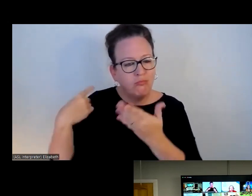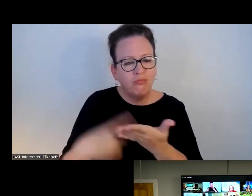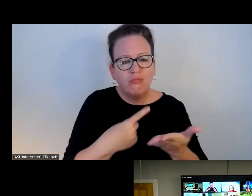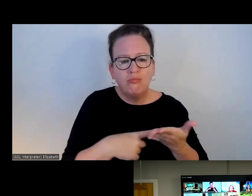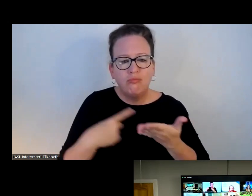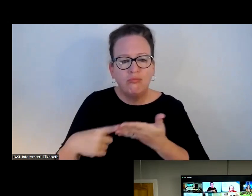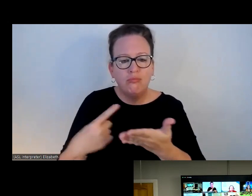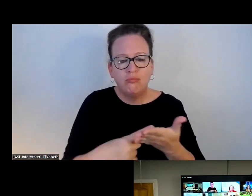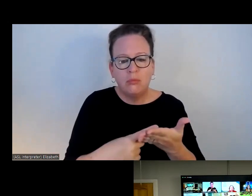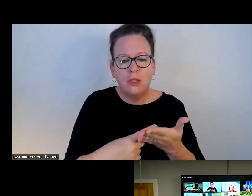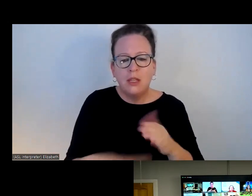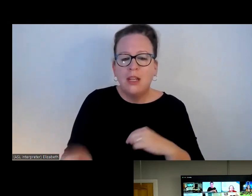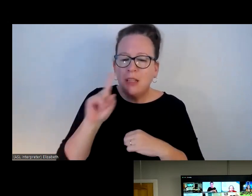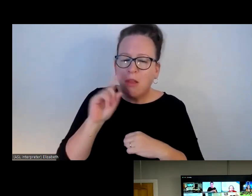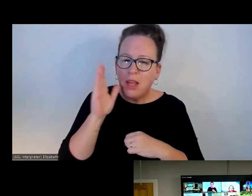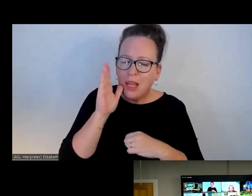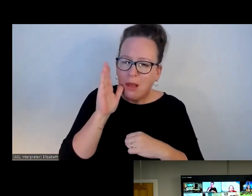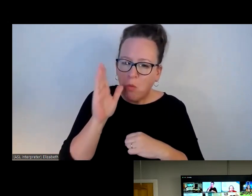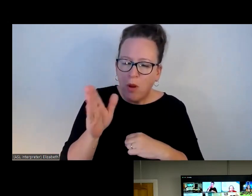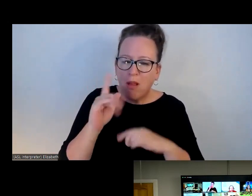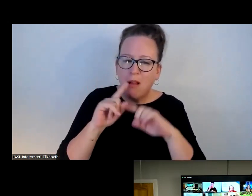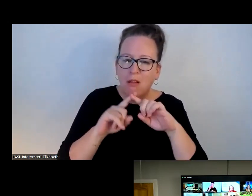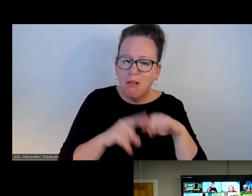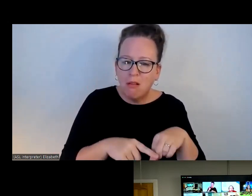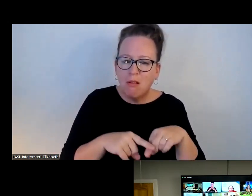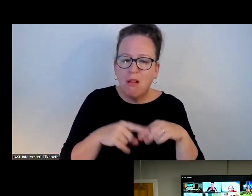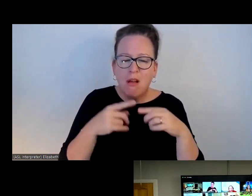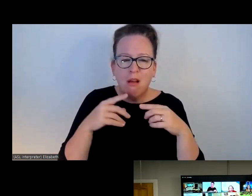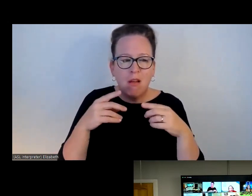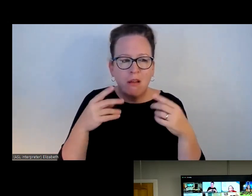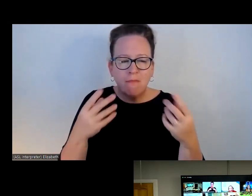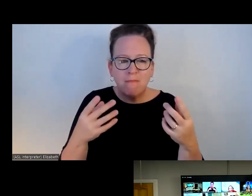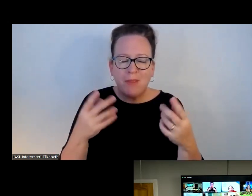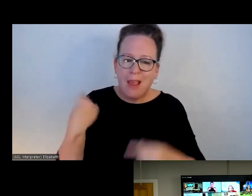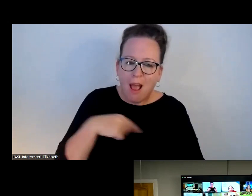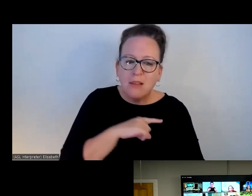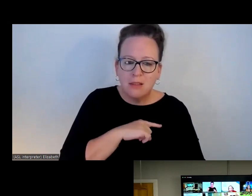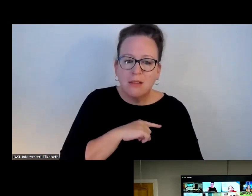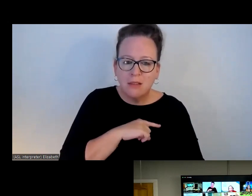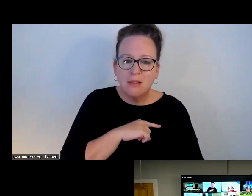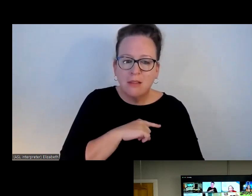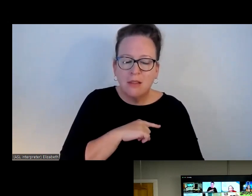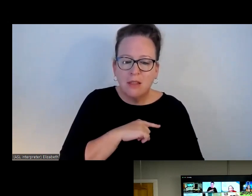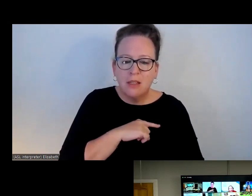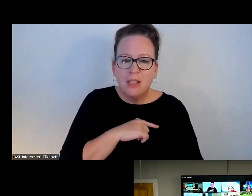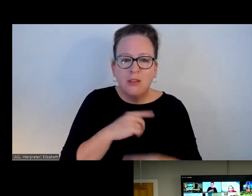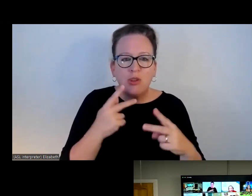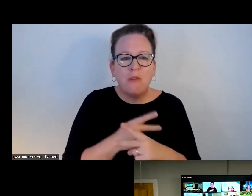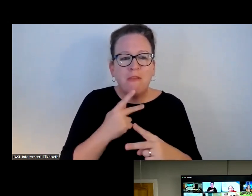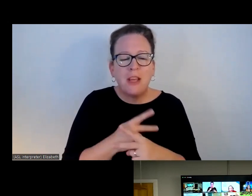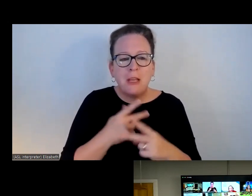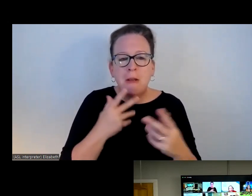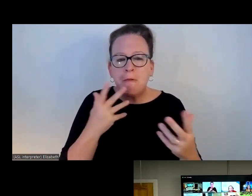And so I think it's gonna fall on us to figure out what kind of